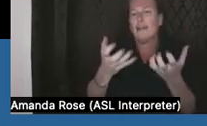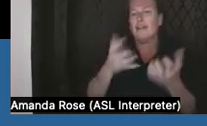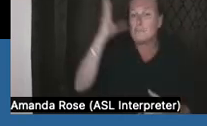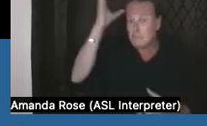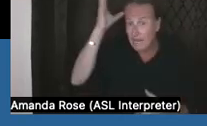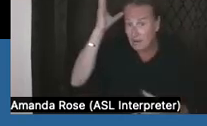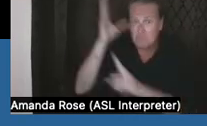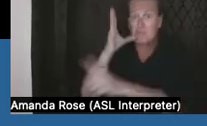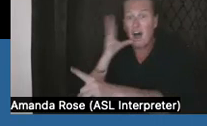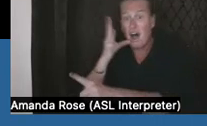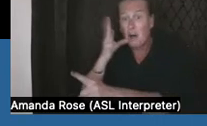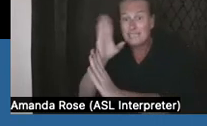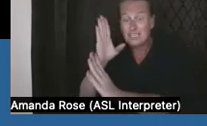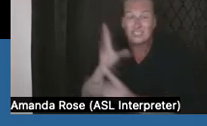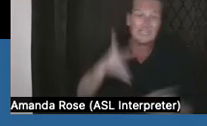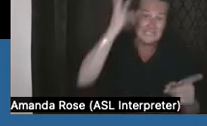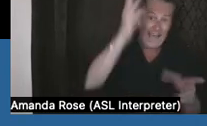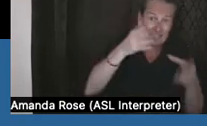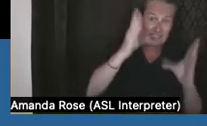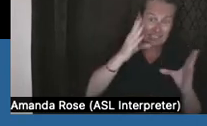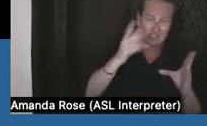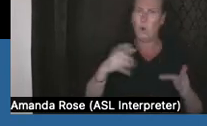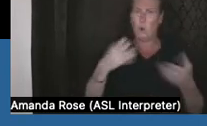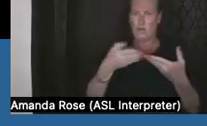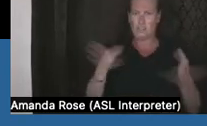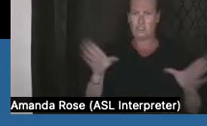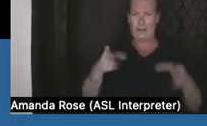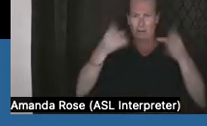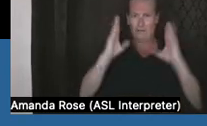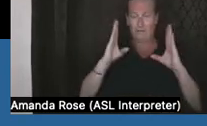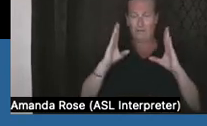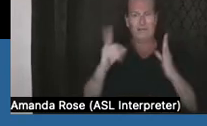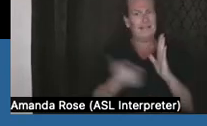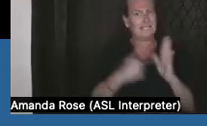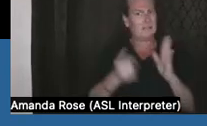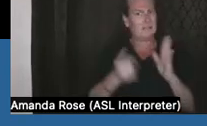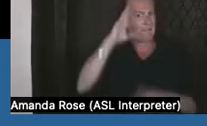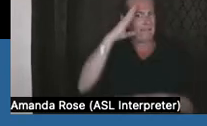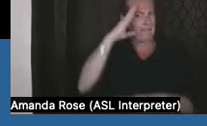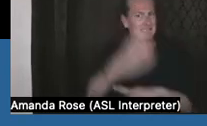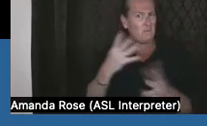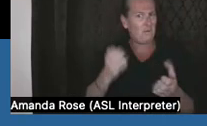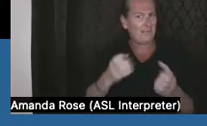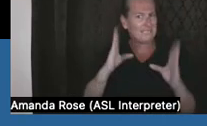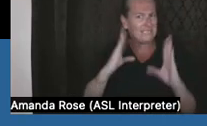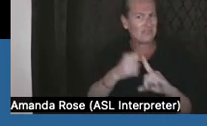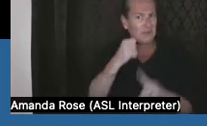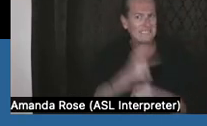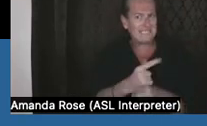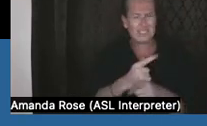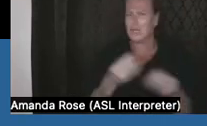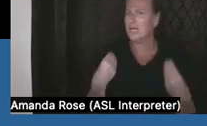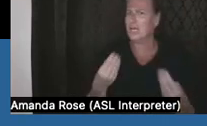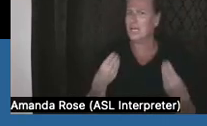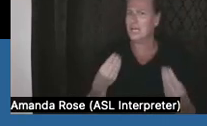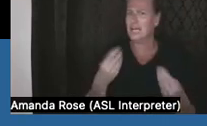Or sometimes my son just wants attention from his sister. And I'm like, how can I help you get attention from your sister when she's like, I want to be left